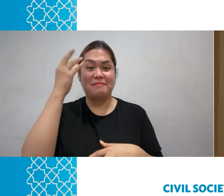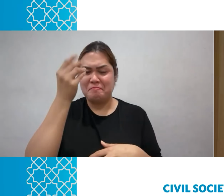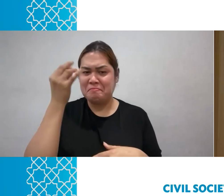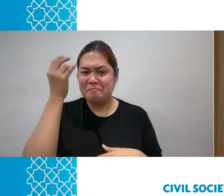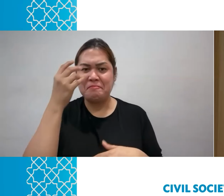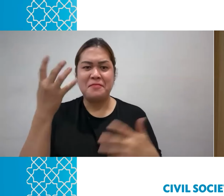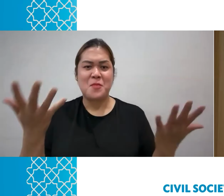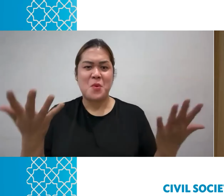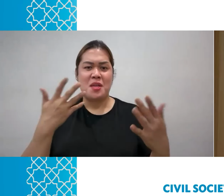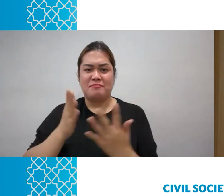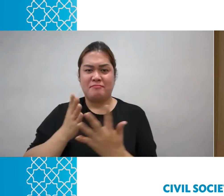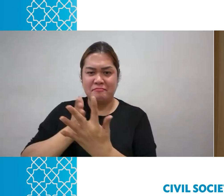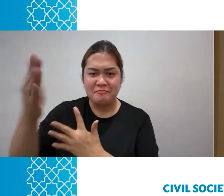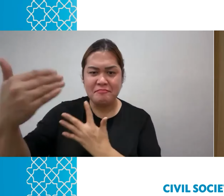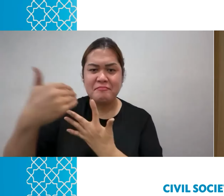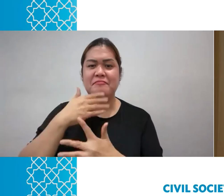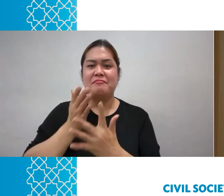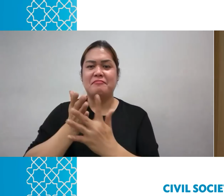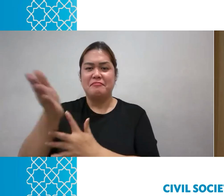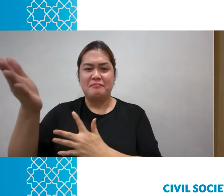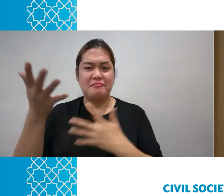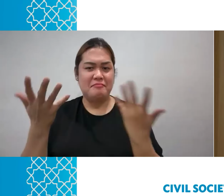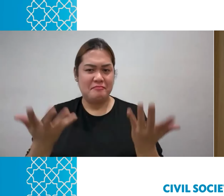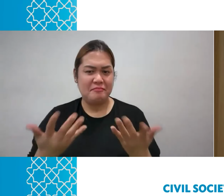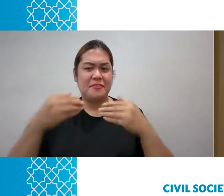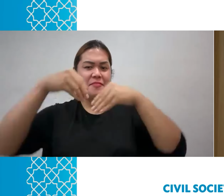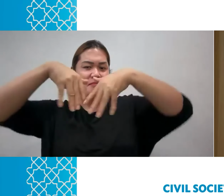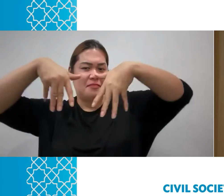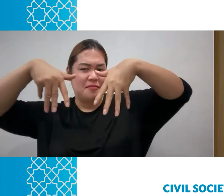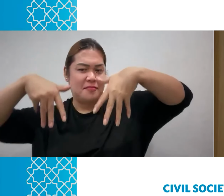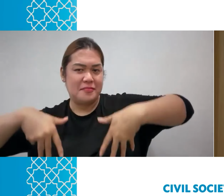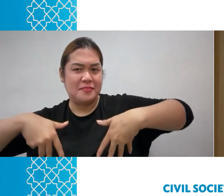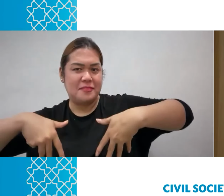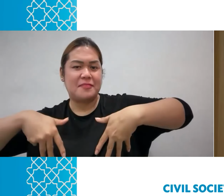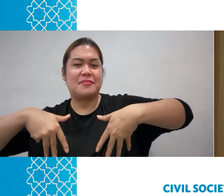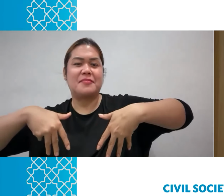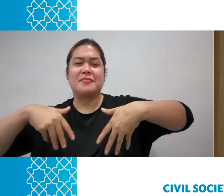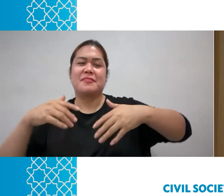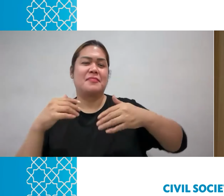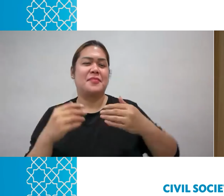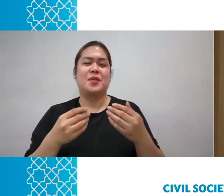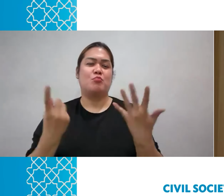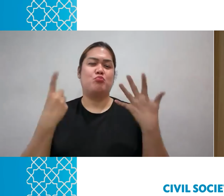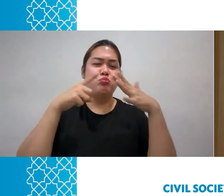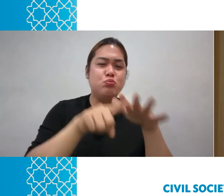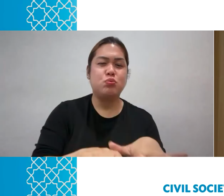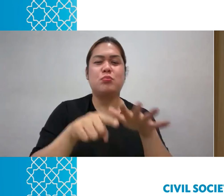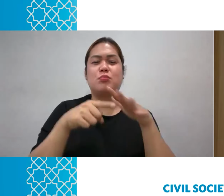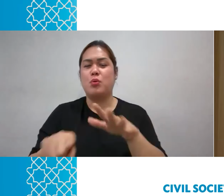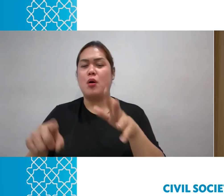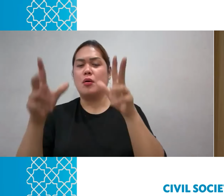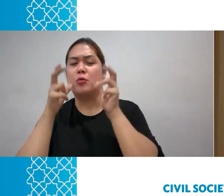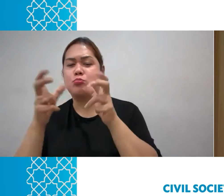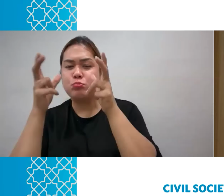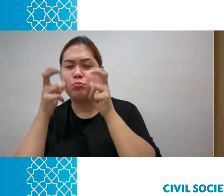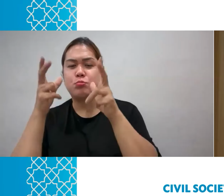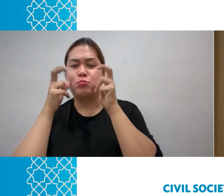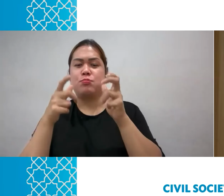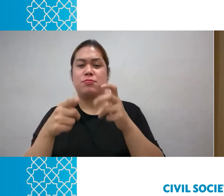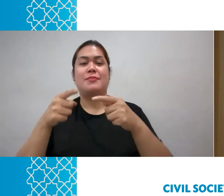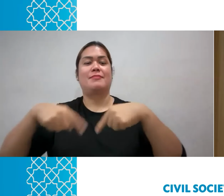well be that these frameworks and a new inclusion policy that we're hearing about, it's already in place, but we also